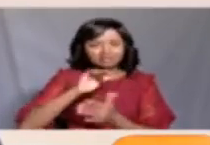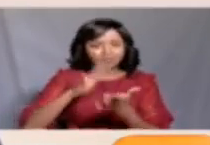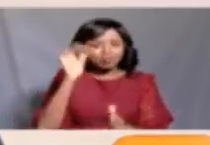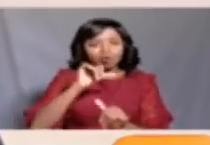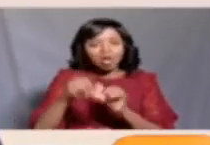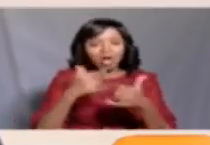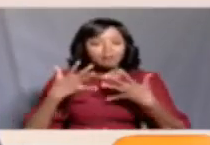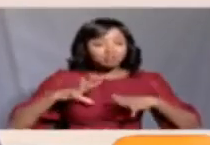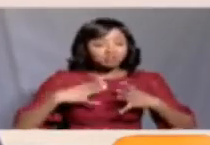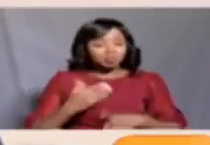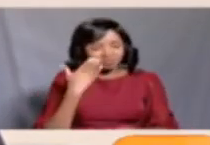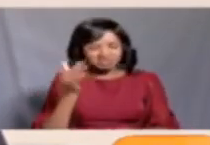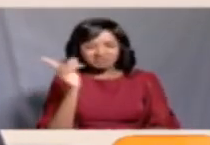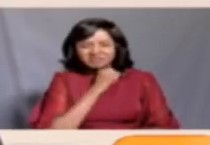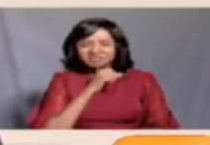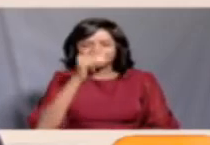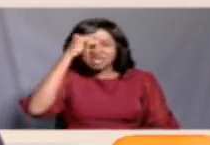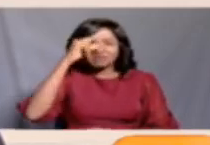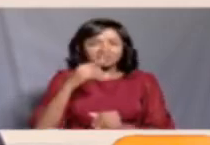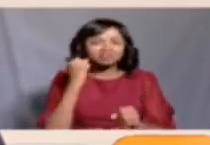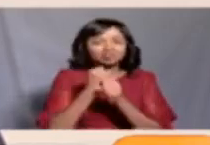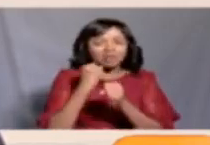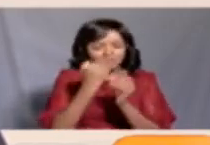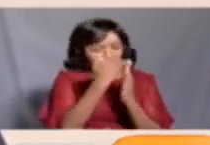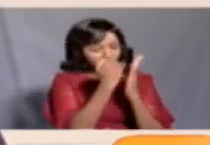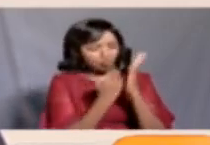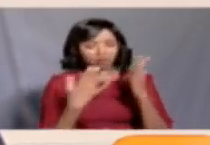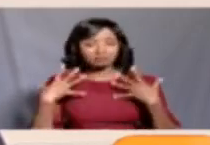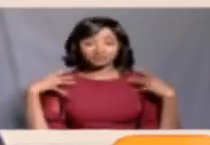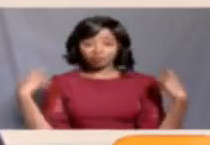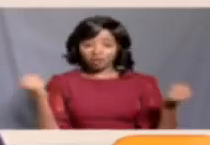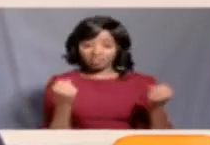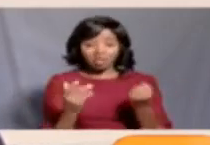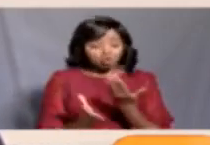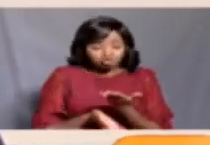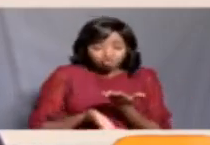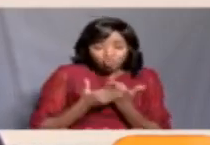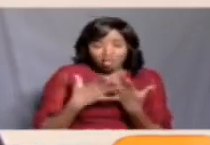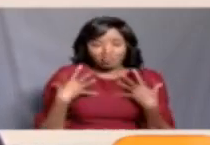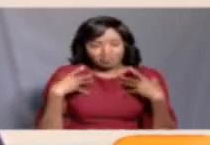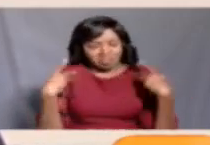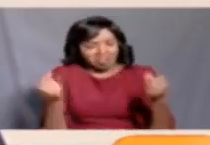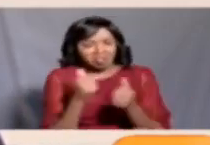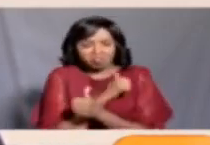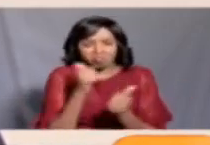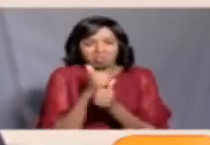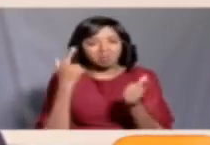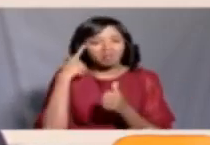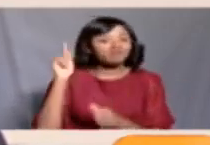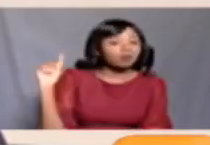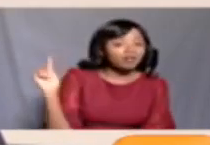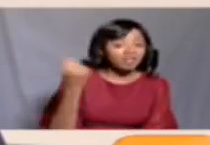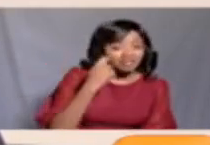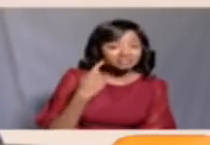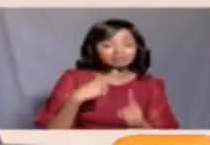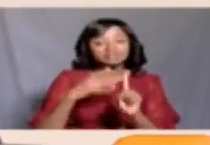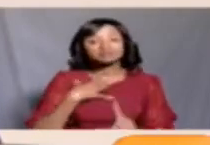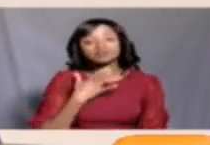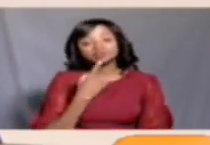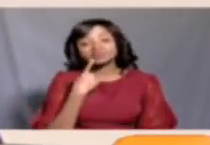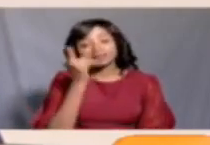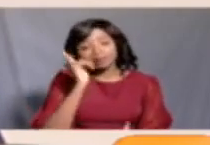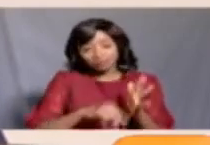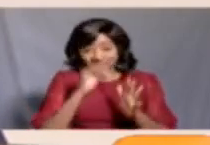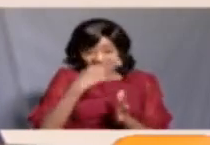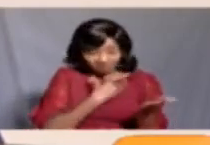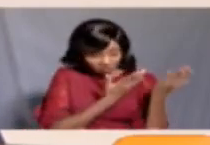is working on health programs to actually, you know, like, you know, bring up the health status of Kenyans. And what I want to say is that if we include mental